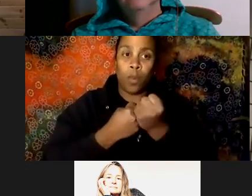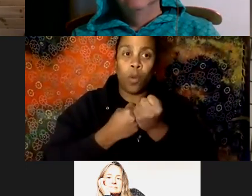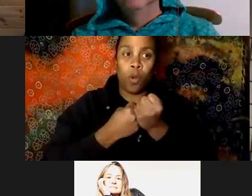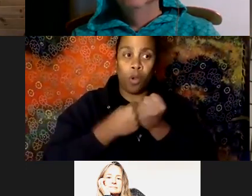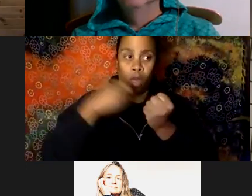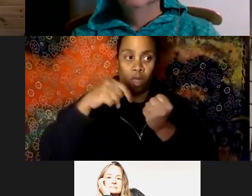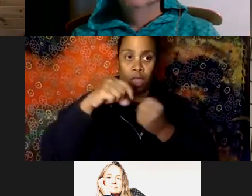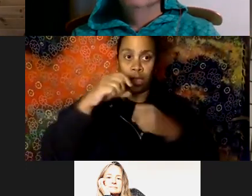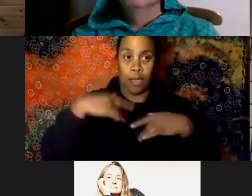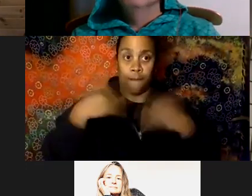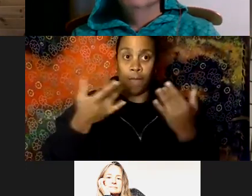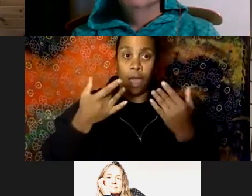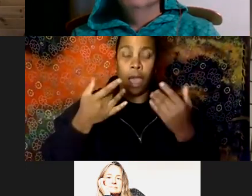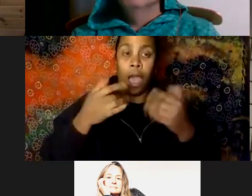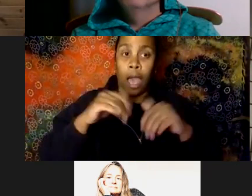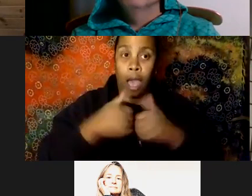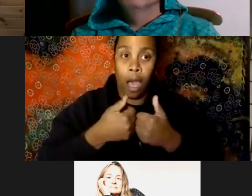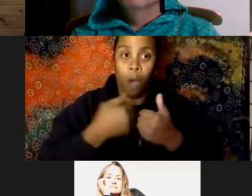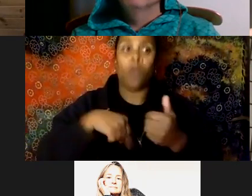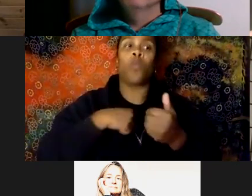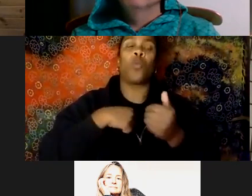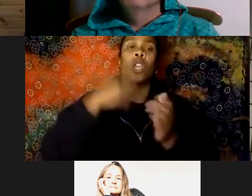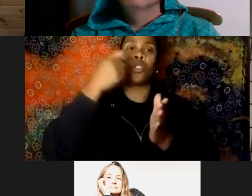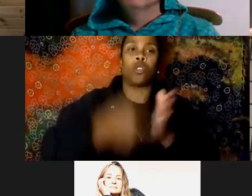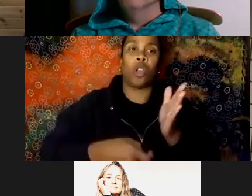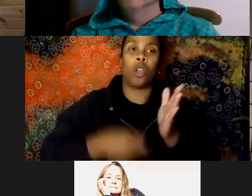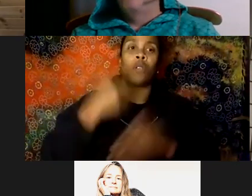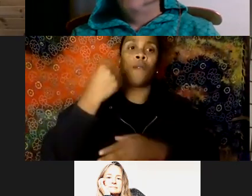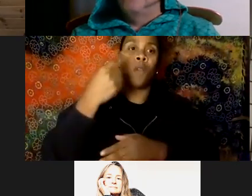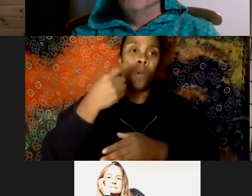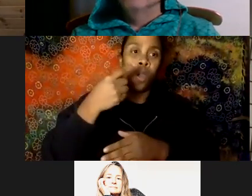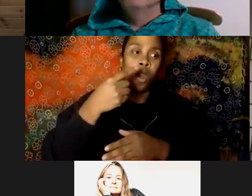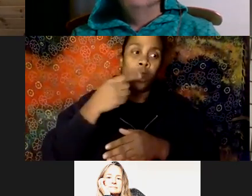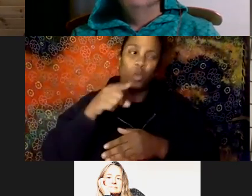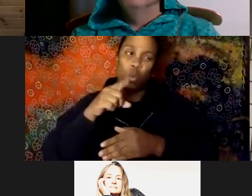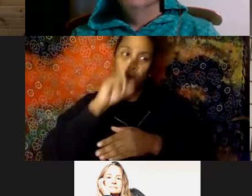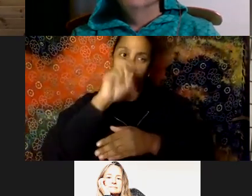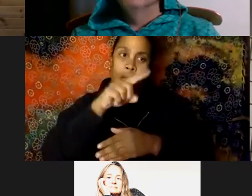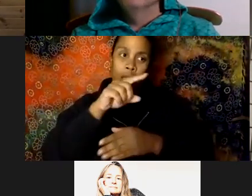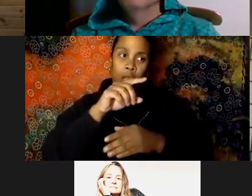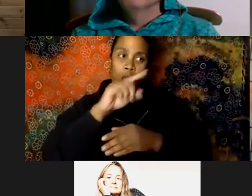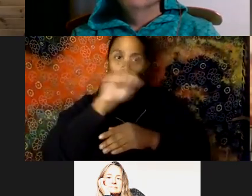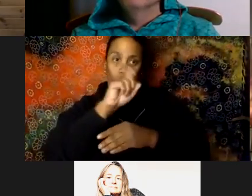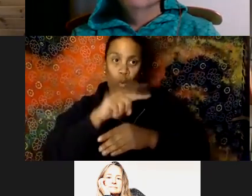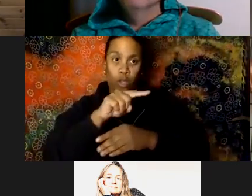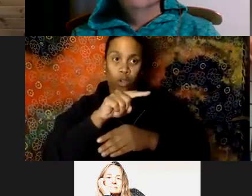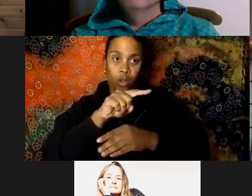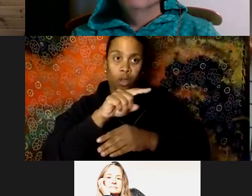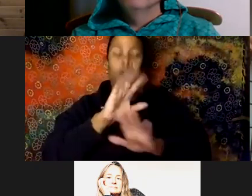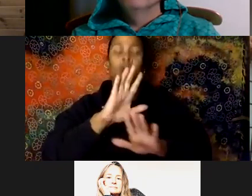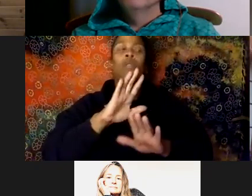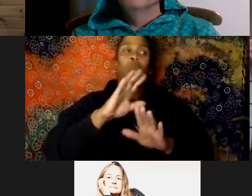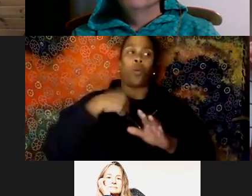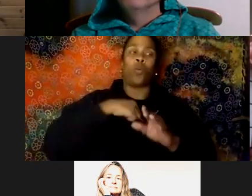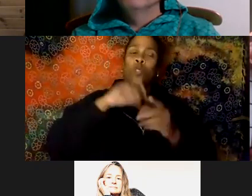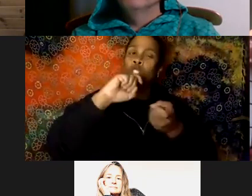events is that we charge for you to ask a question. So we changed the pricing a little bit. It's